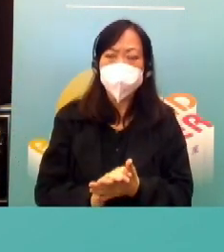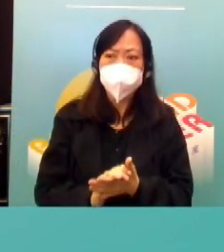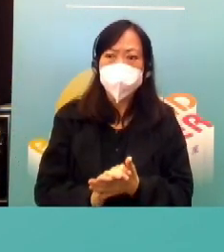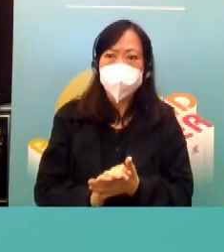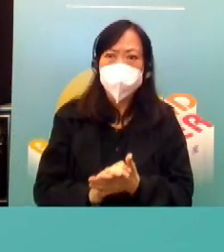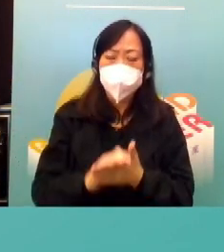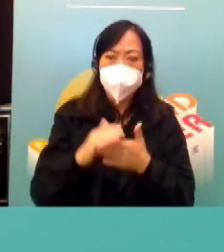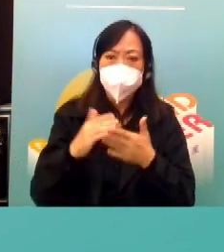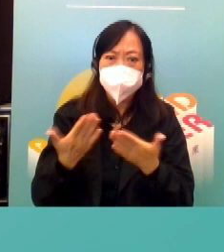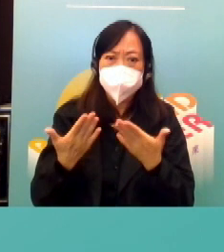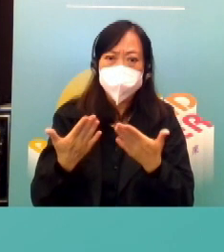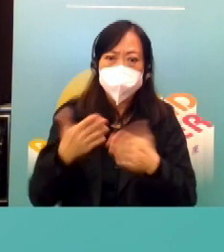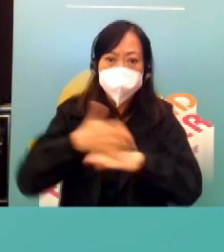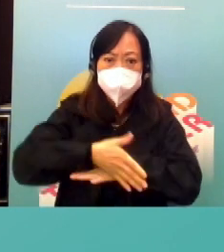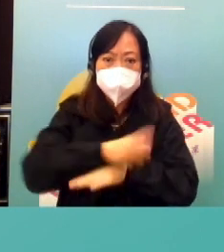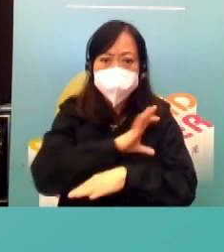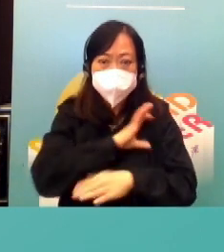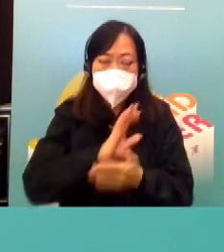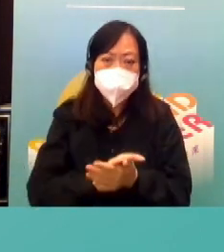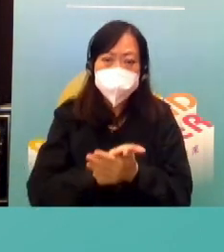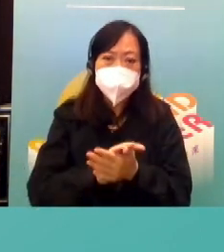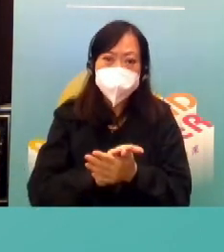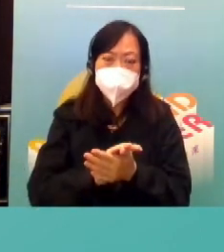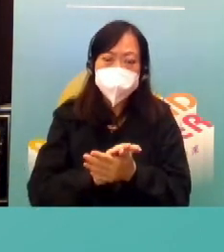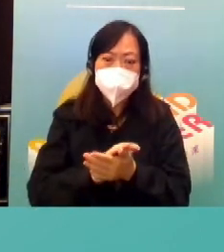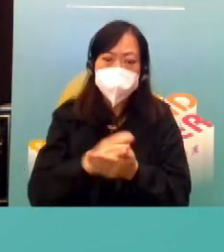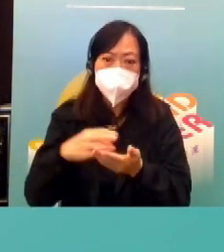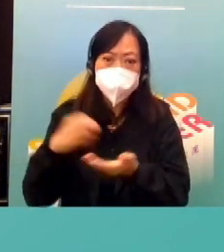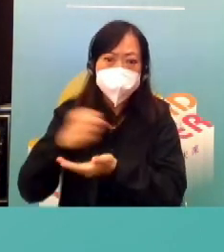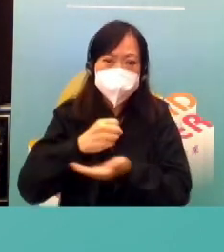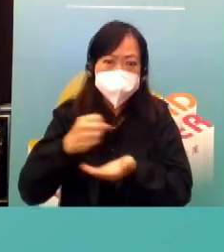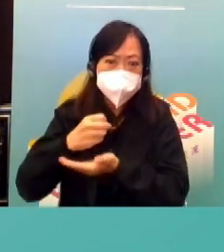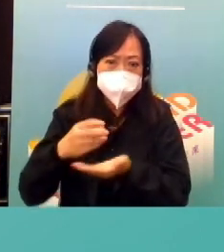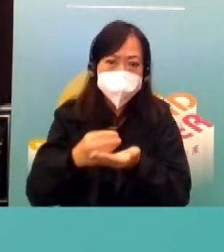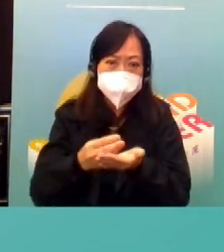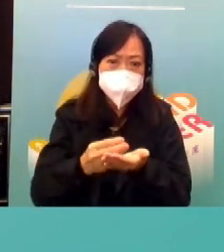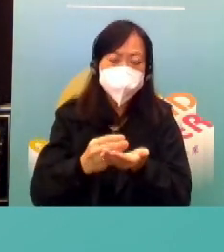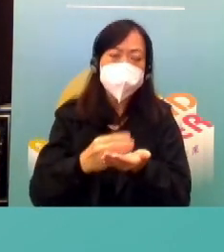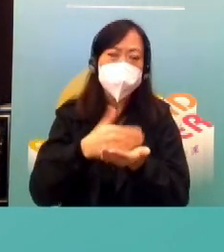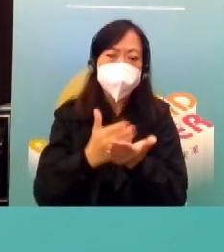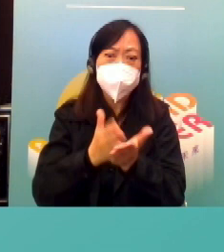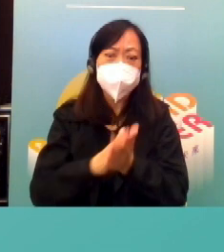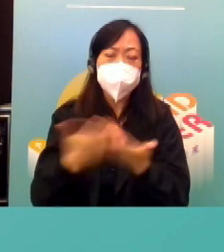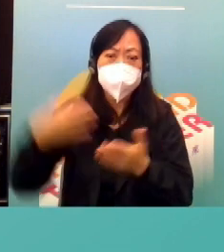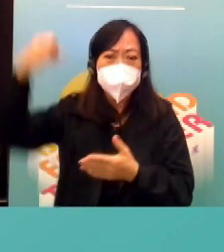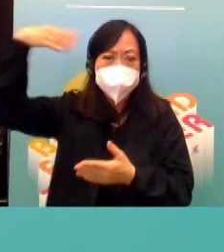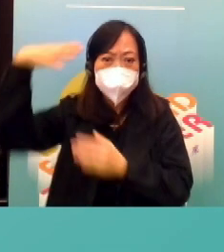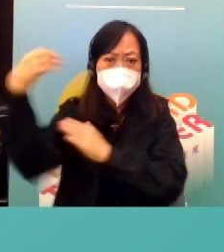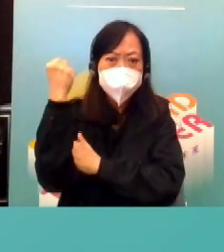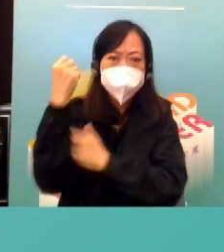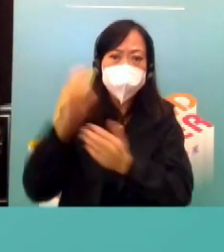called Solar Care InnoLab. And this is funded by the Jockey Club. With